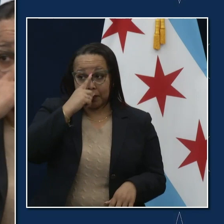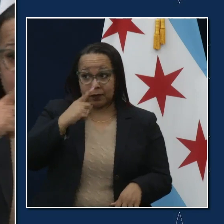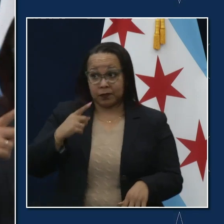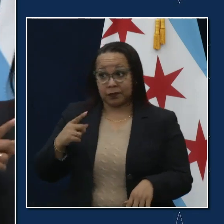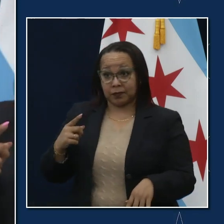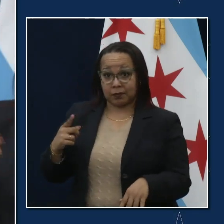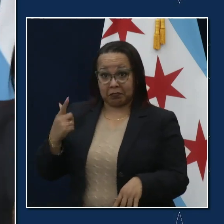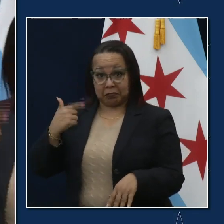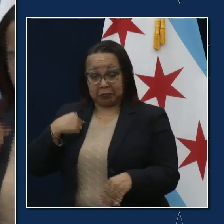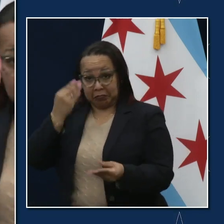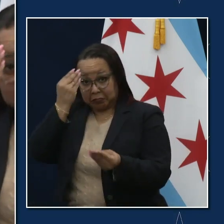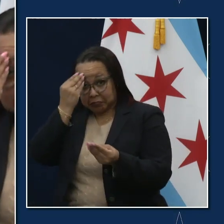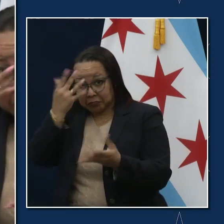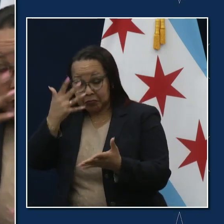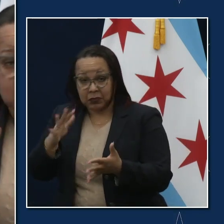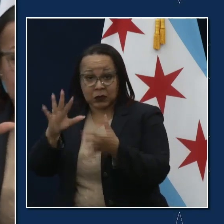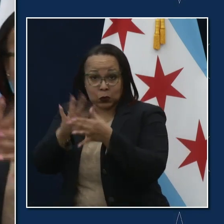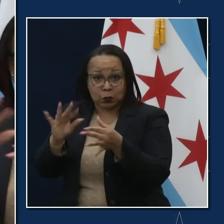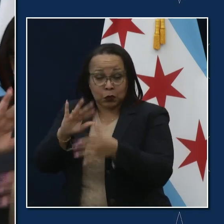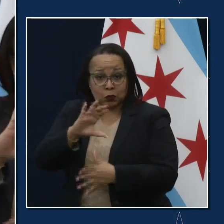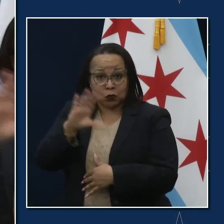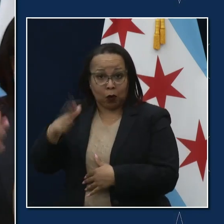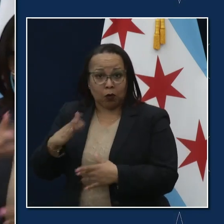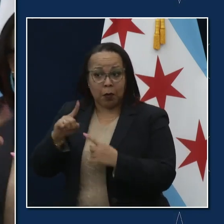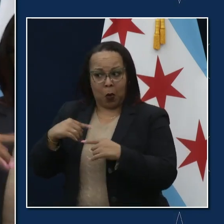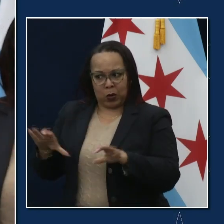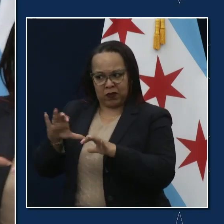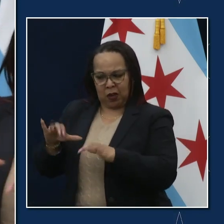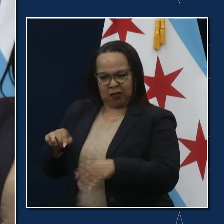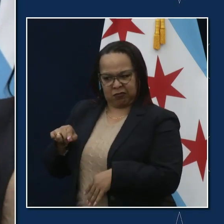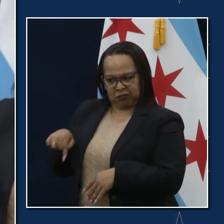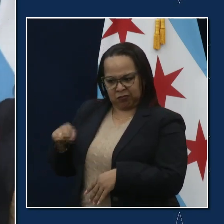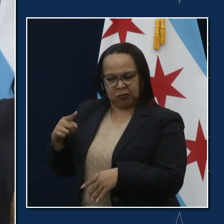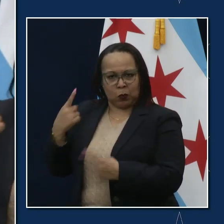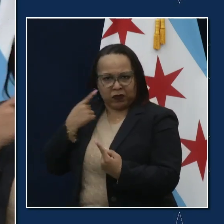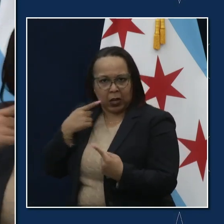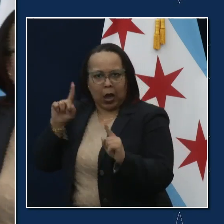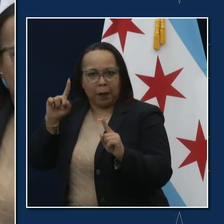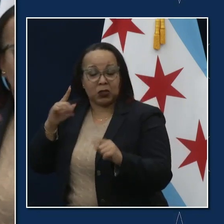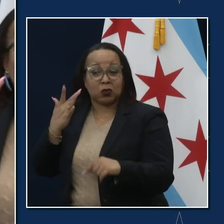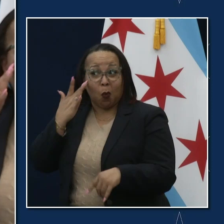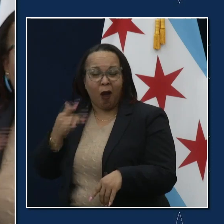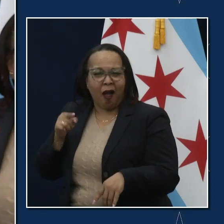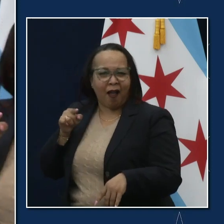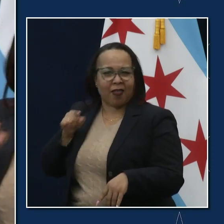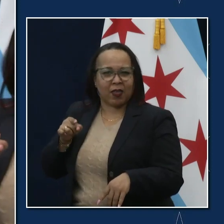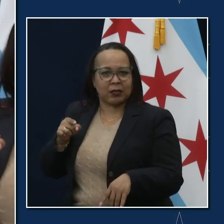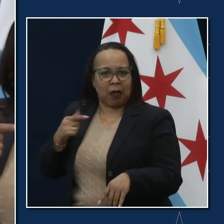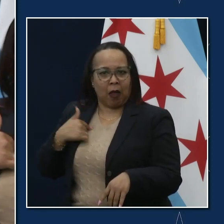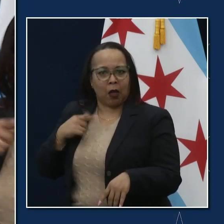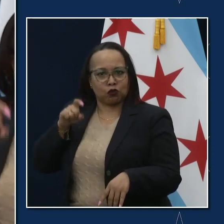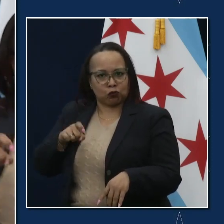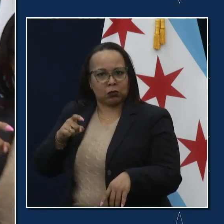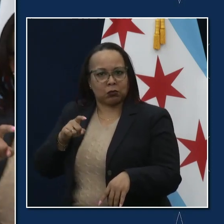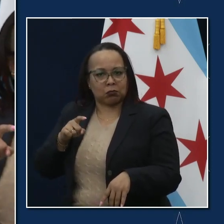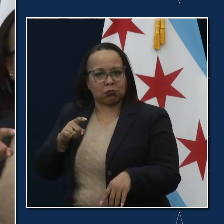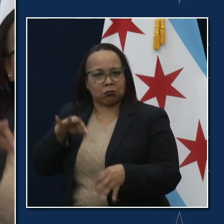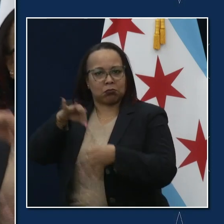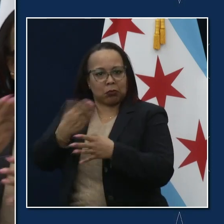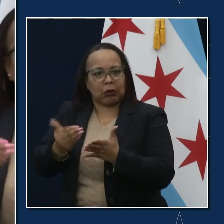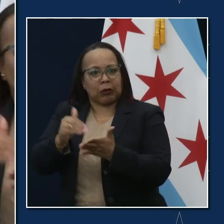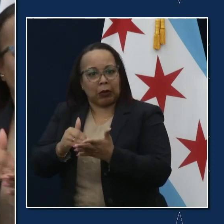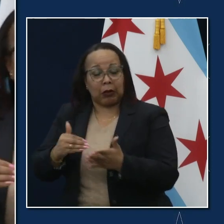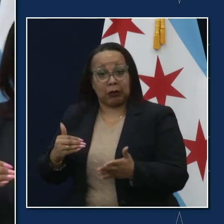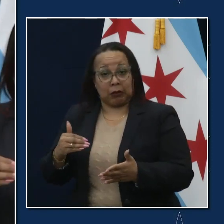keep talking to Chicagoans about what we've done, what we accomplished, why it is that I deserve 4 more years, what our